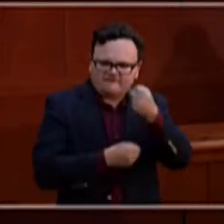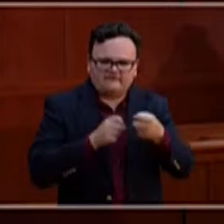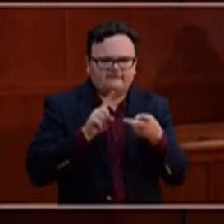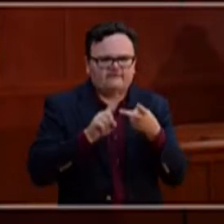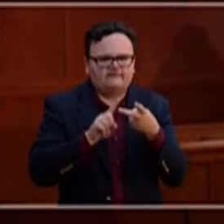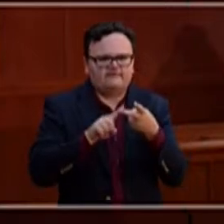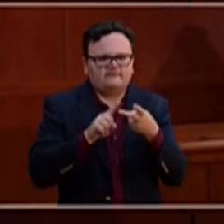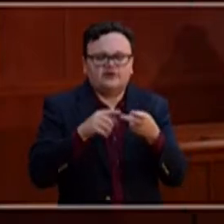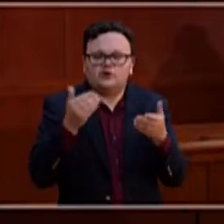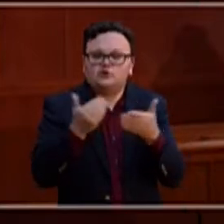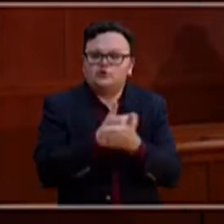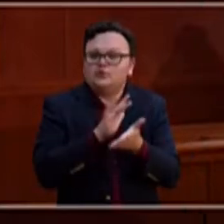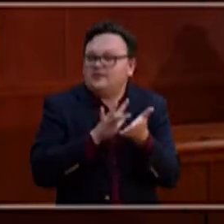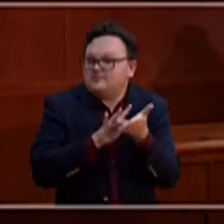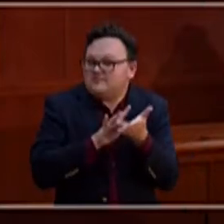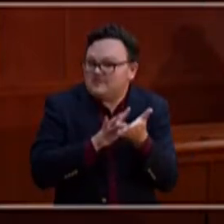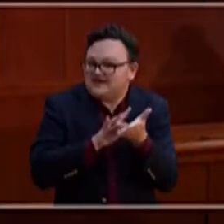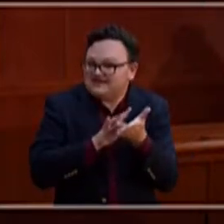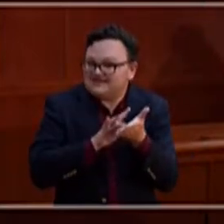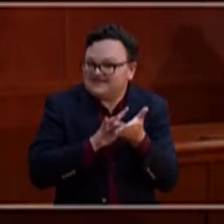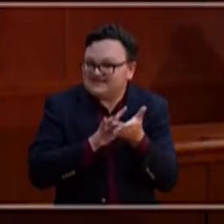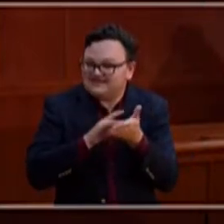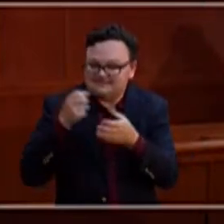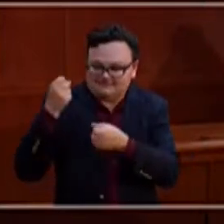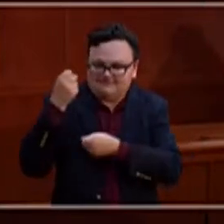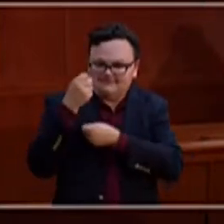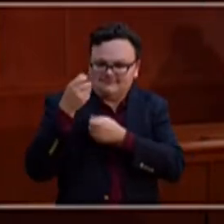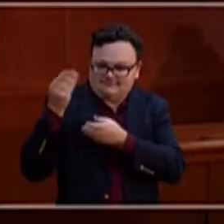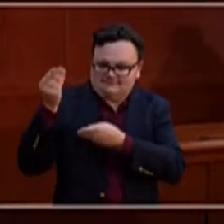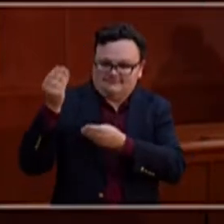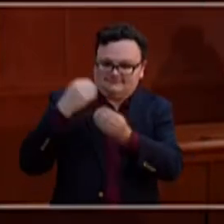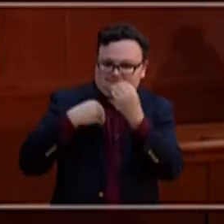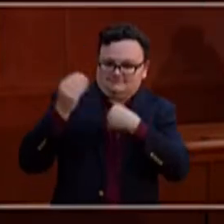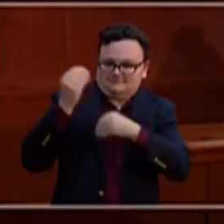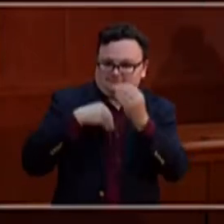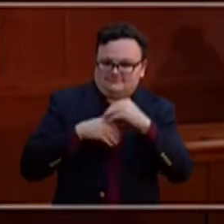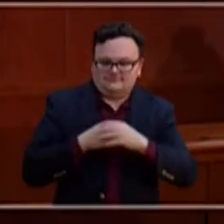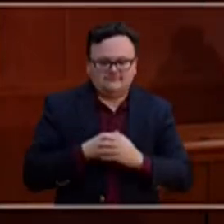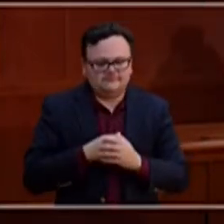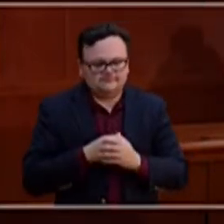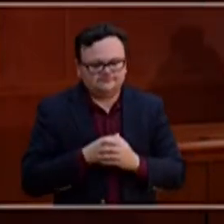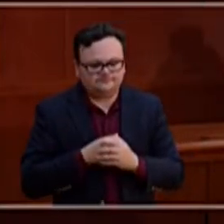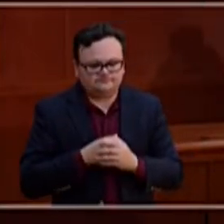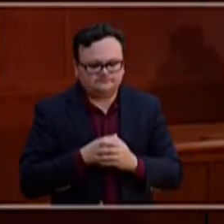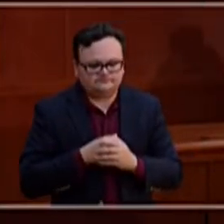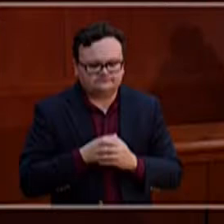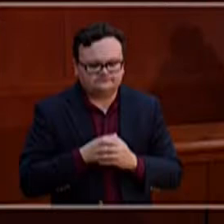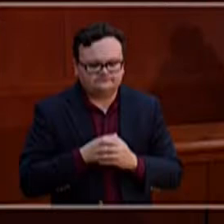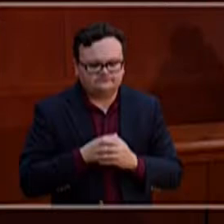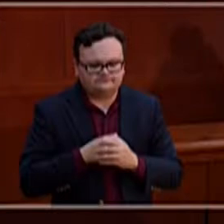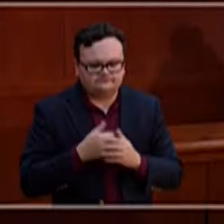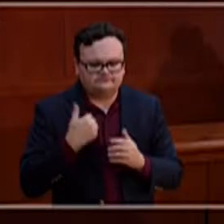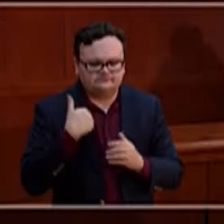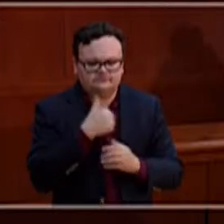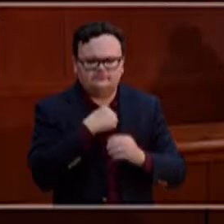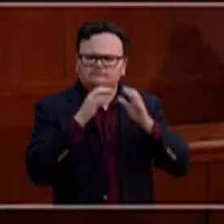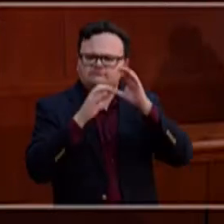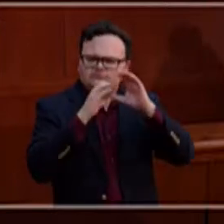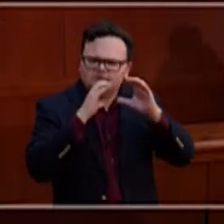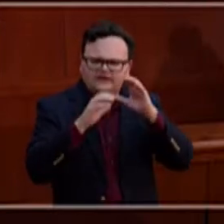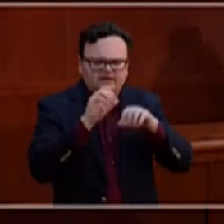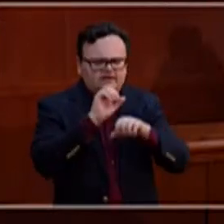to, as a global medical community in the state of Florida, communicate and work together to try to